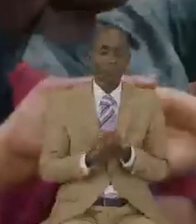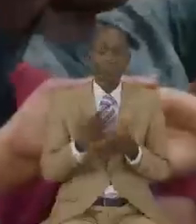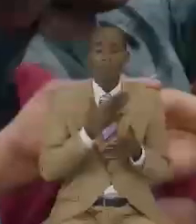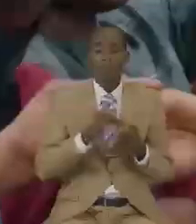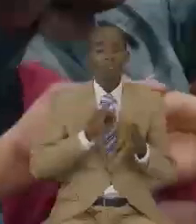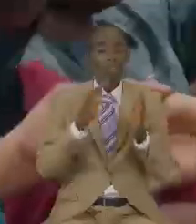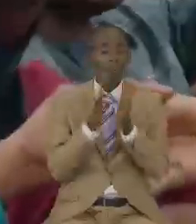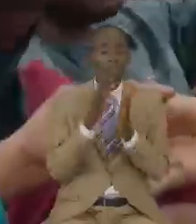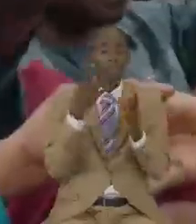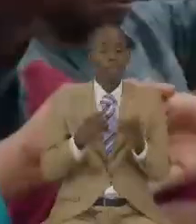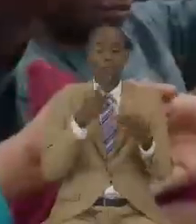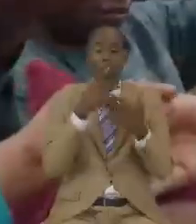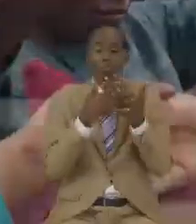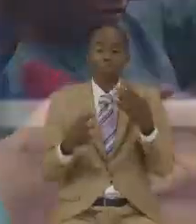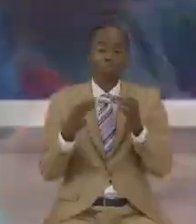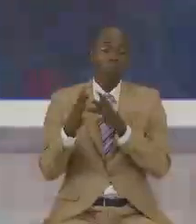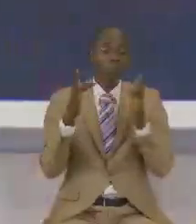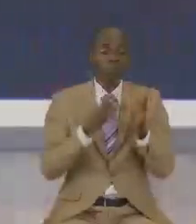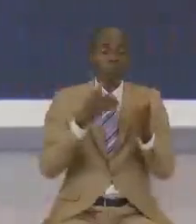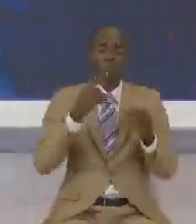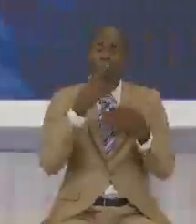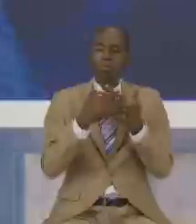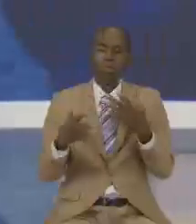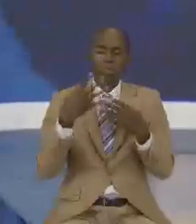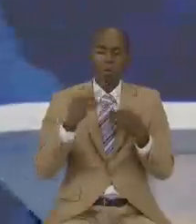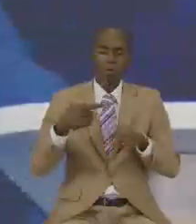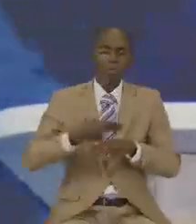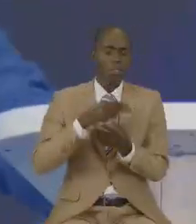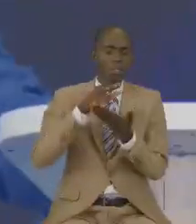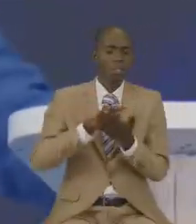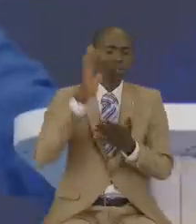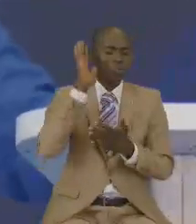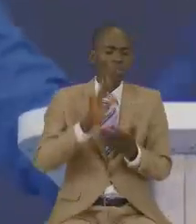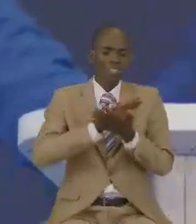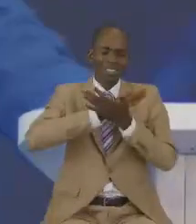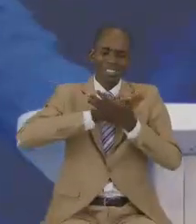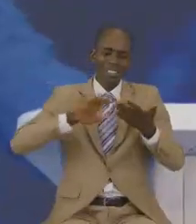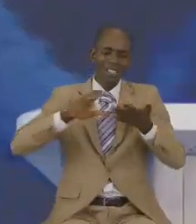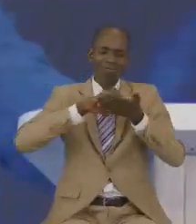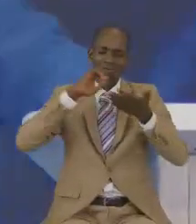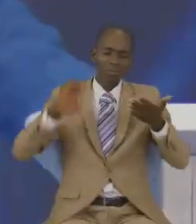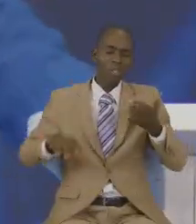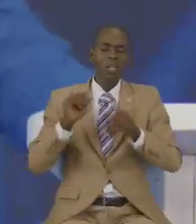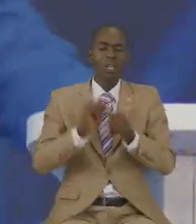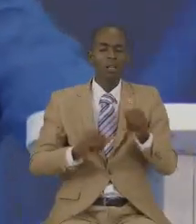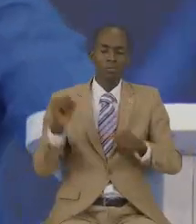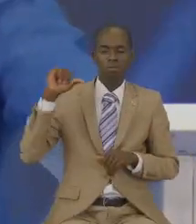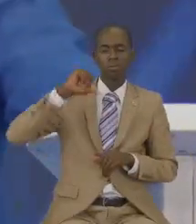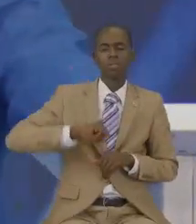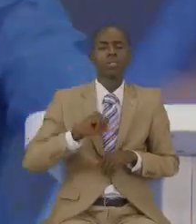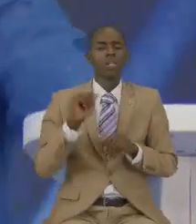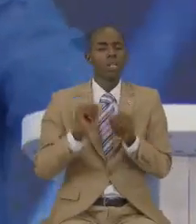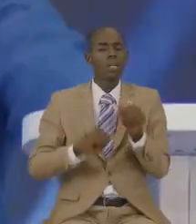the blood of Jesus, the blood of the Lamb, will cleanse and erase every condemnation,